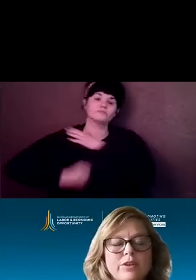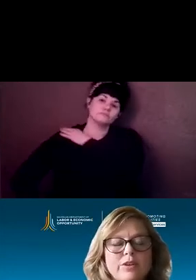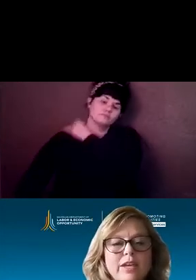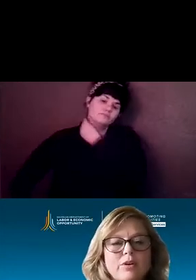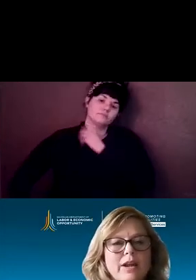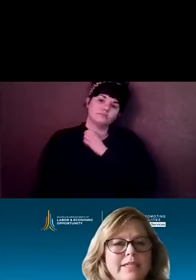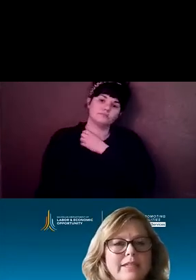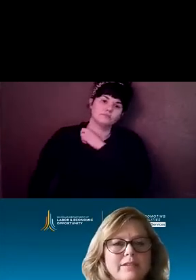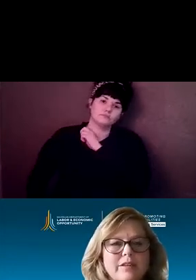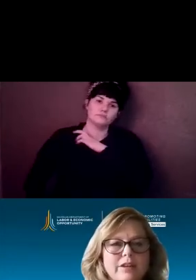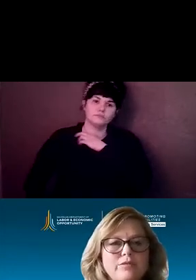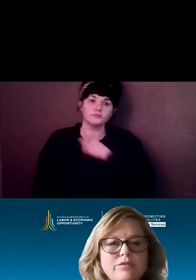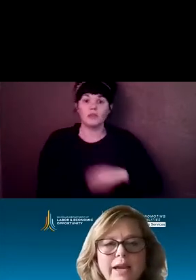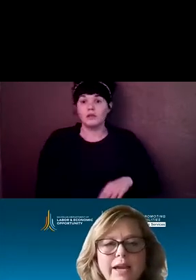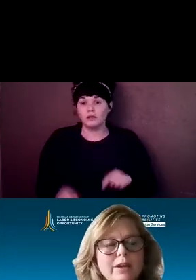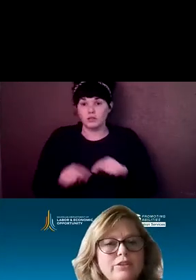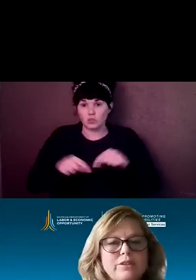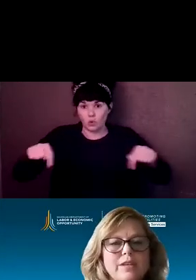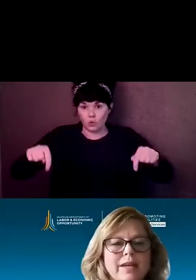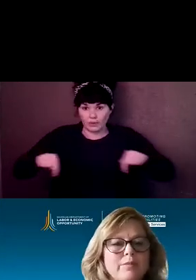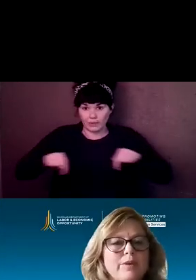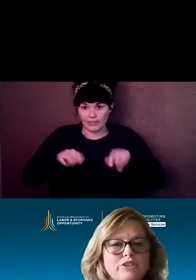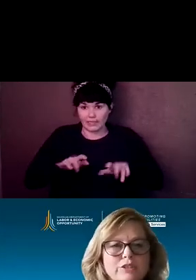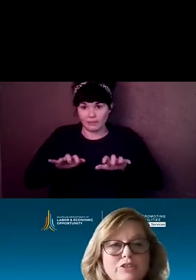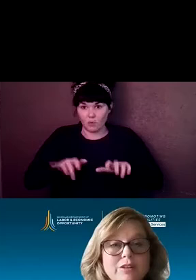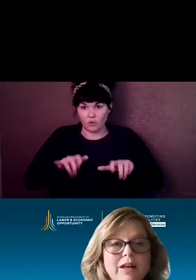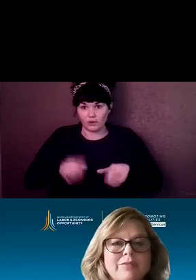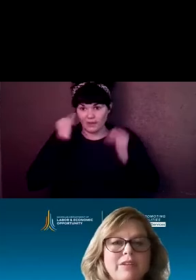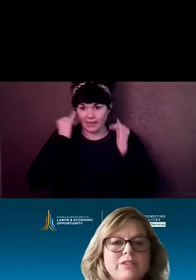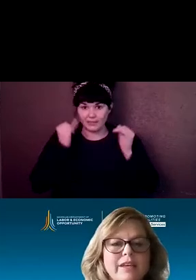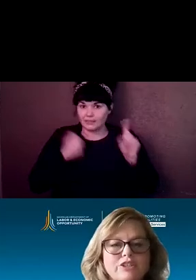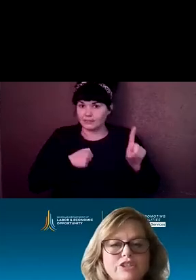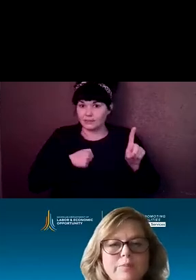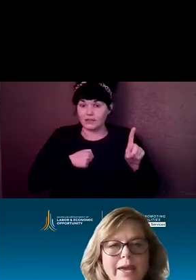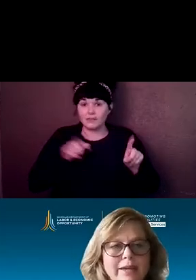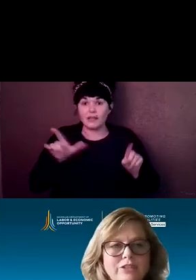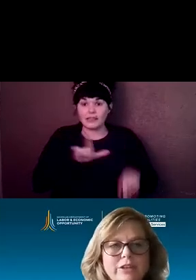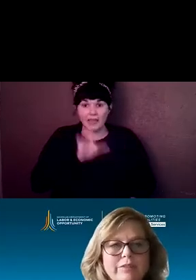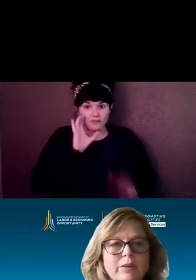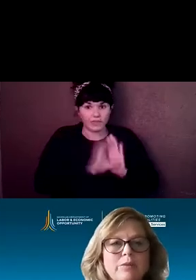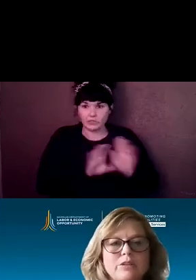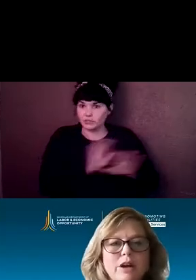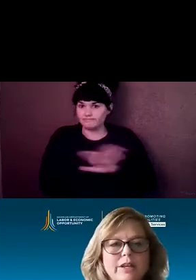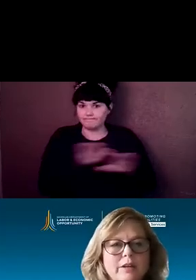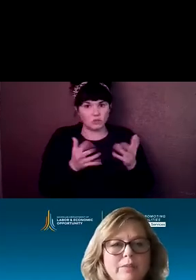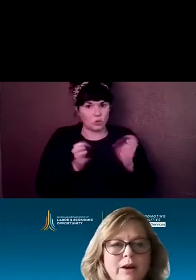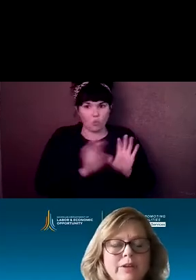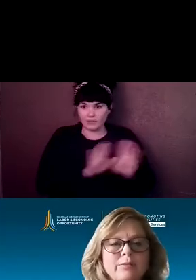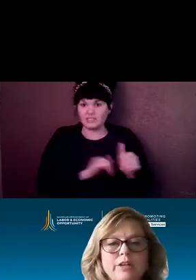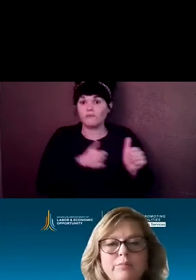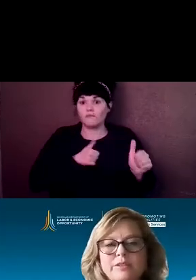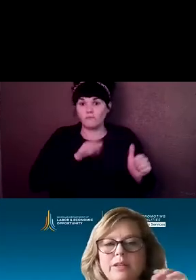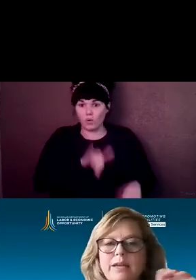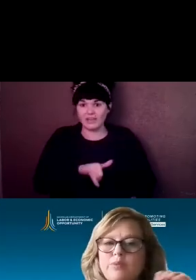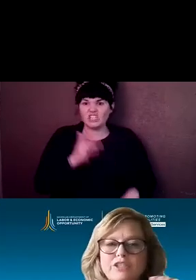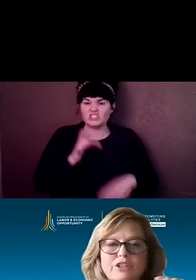So keyboard ideas, you do not want to do what's on the picture to the left. There's that sharp edge that we were talking about. It really